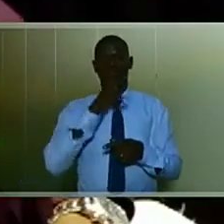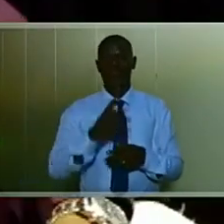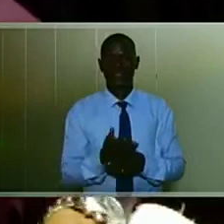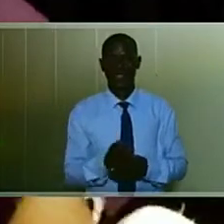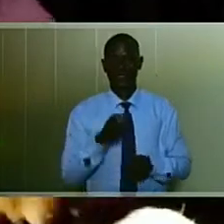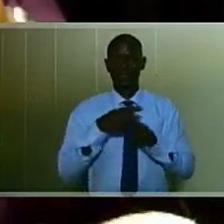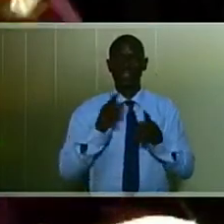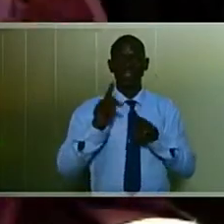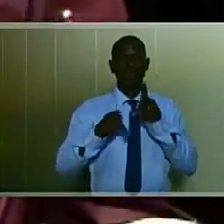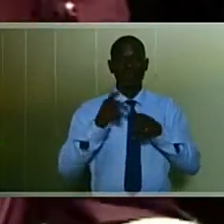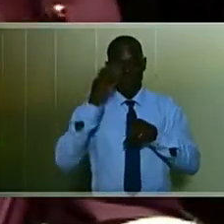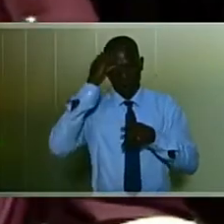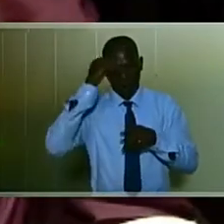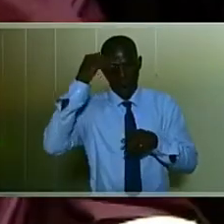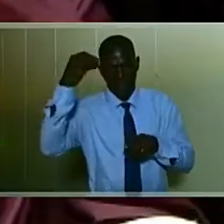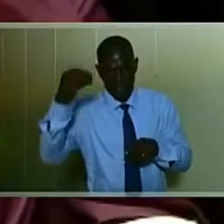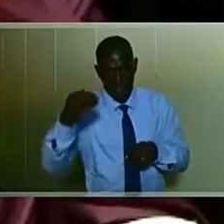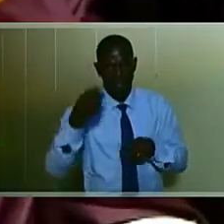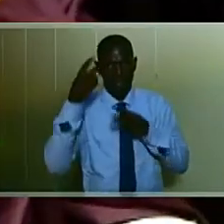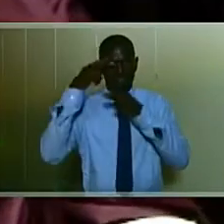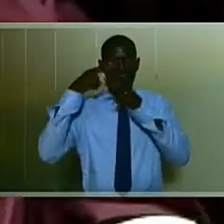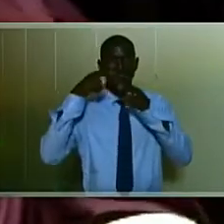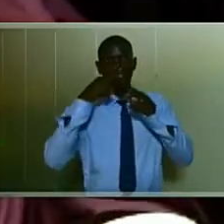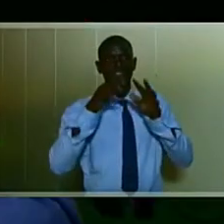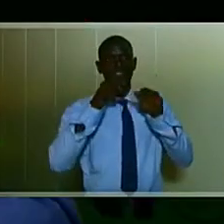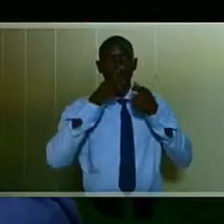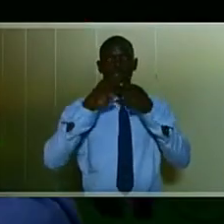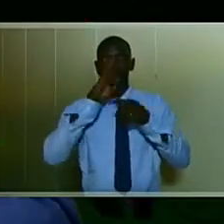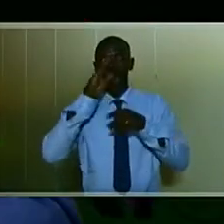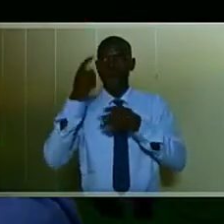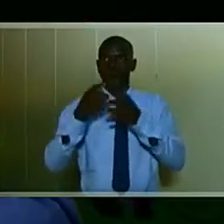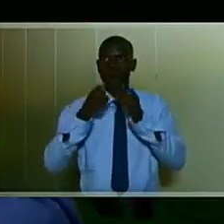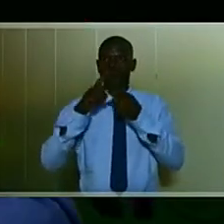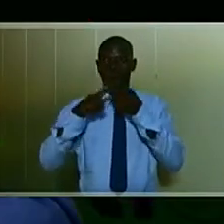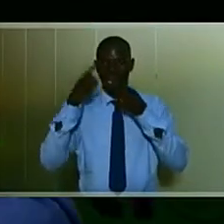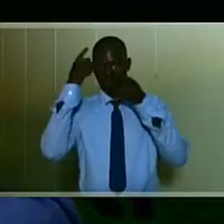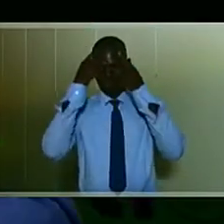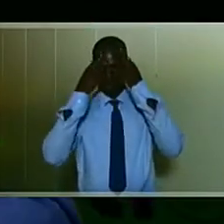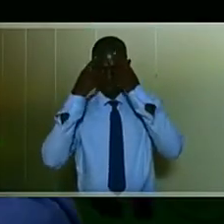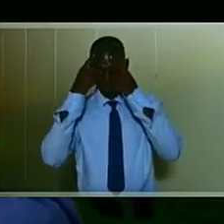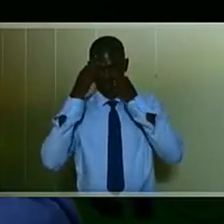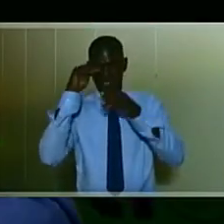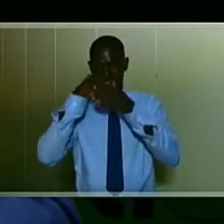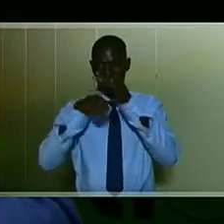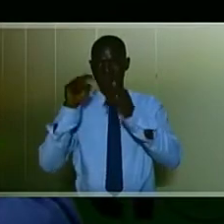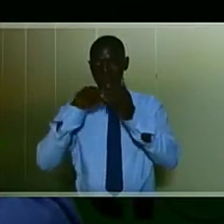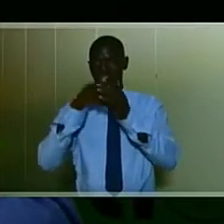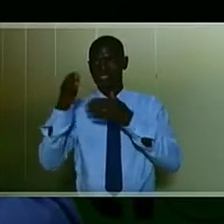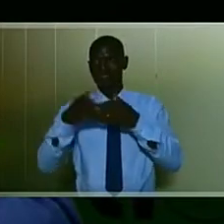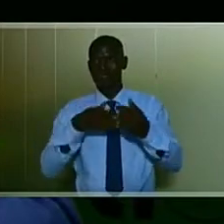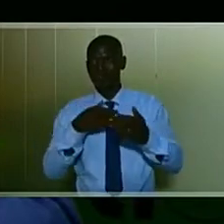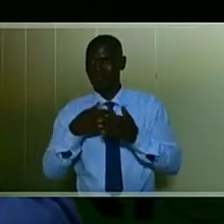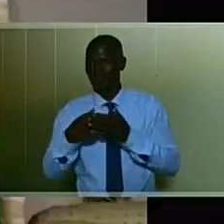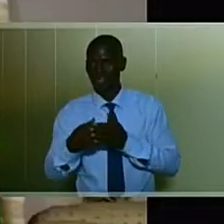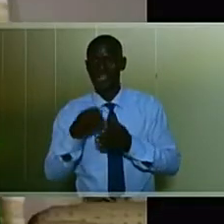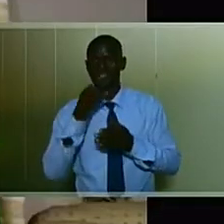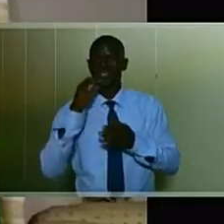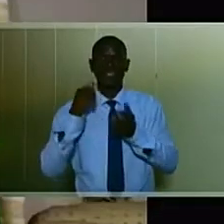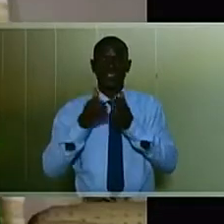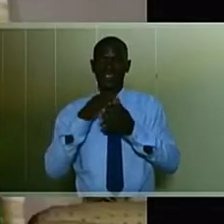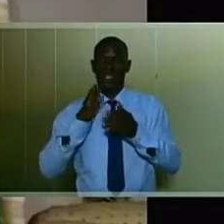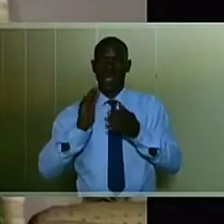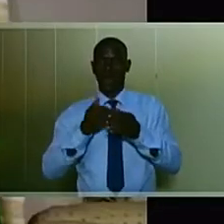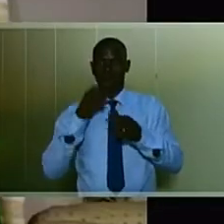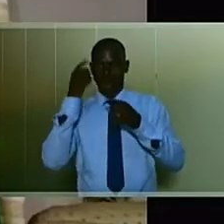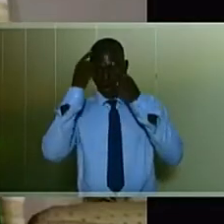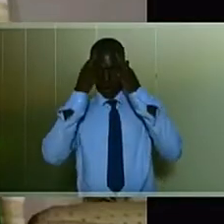people's opinion, the people's views, what interests the people, what will advance our democracy is our concern. And that is what we are going to do.